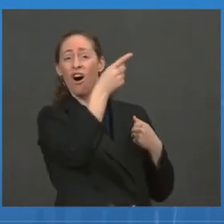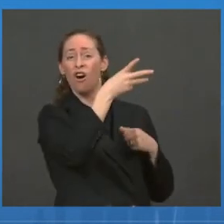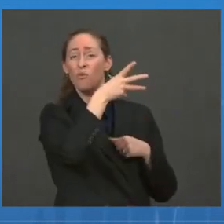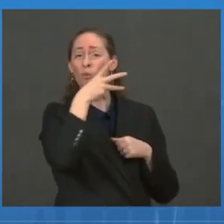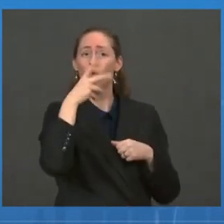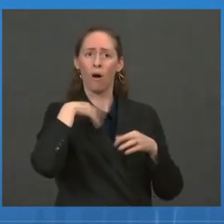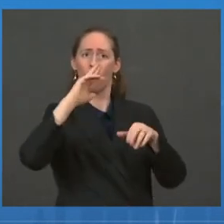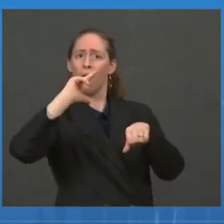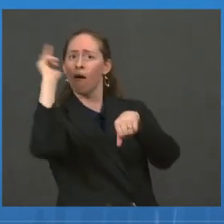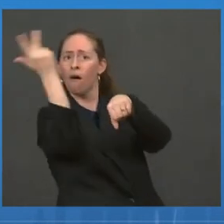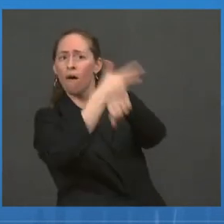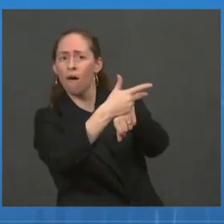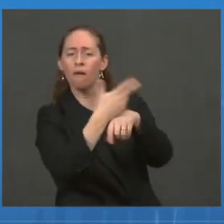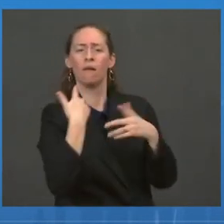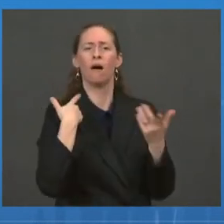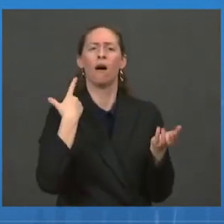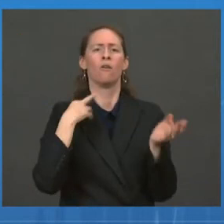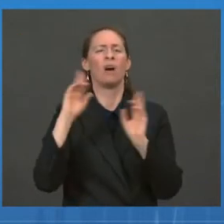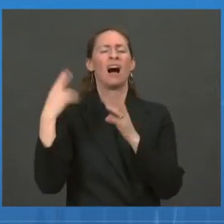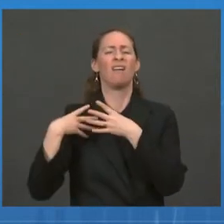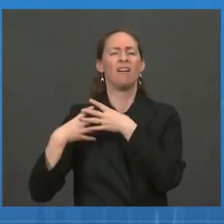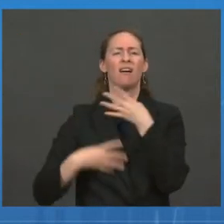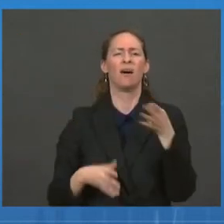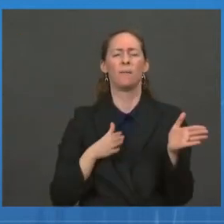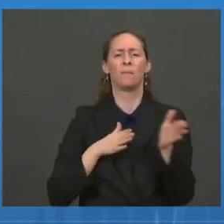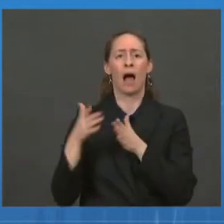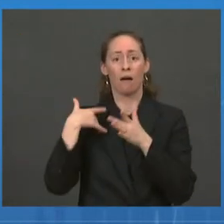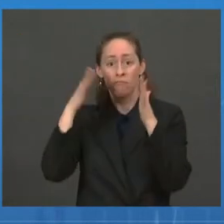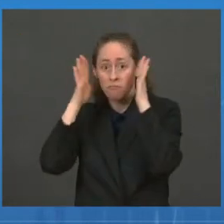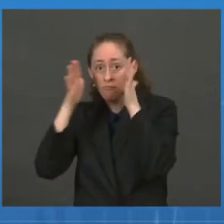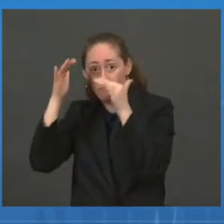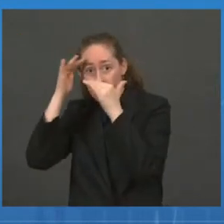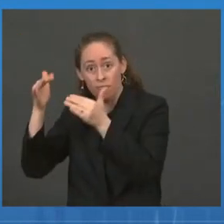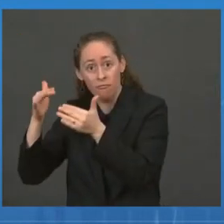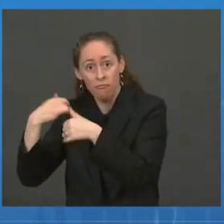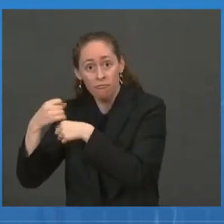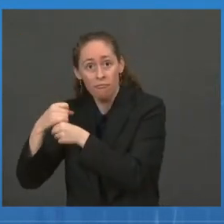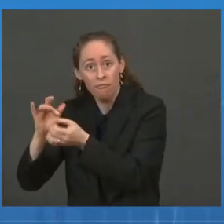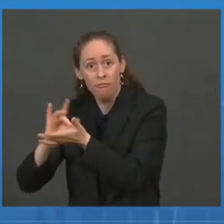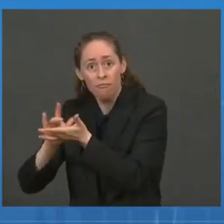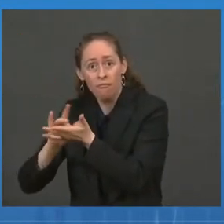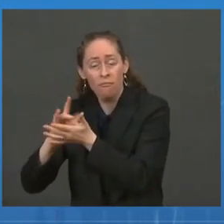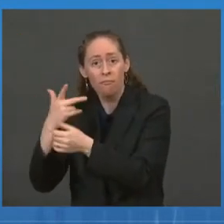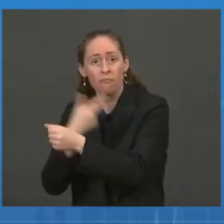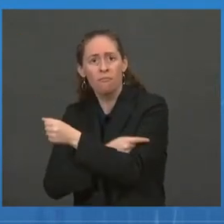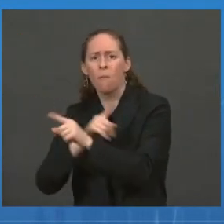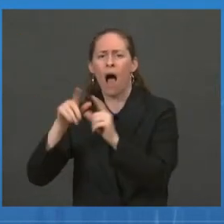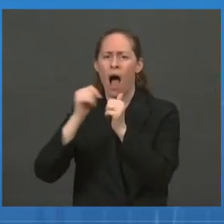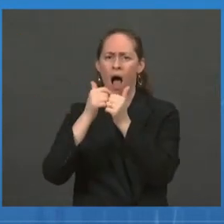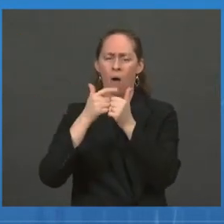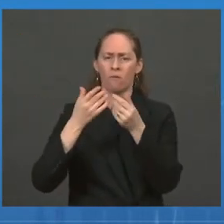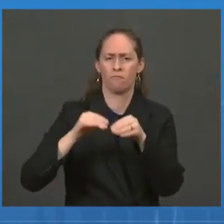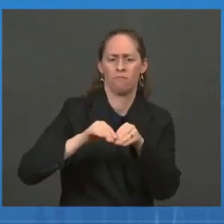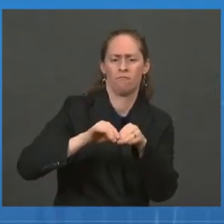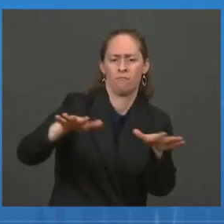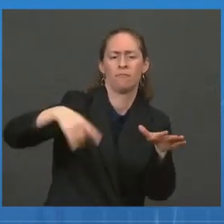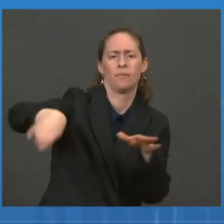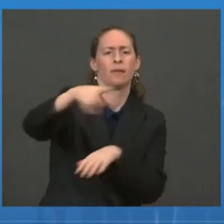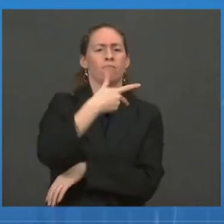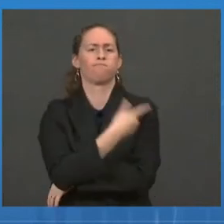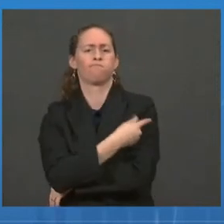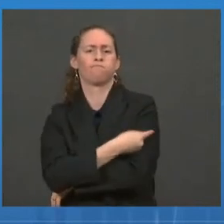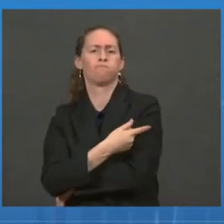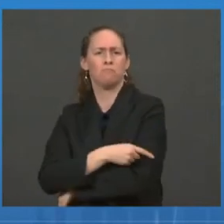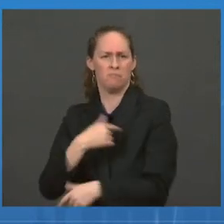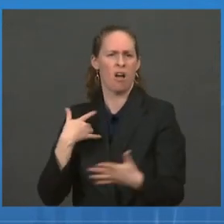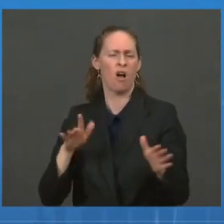arms efficiently and effectively next question all right we have time for a couple of more questions let's go to zeke miller at